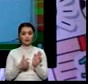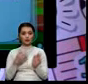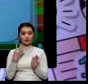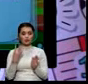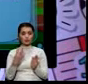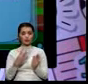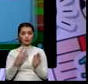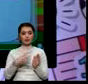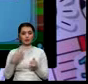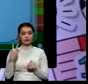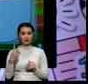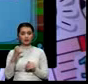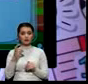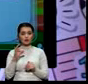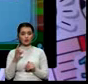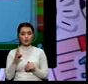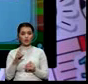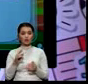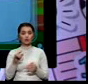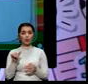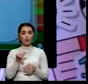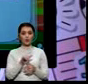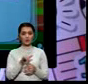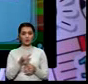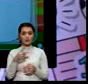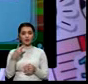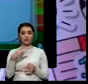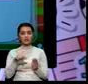704 va 42 sonlari ko'paytmasi